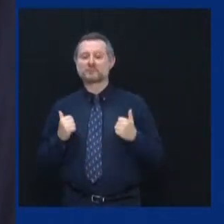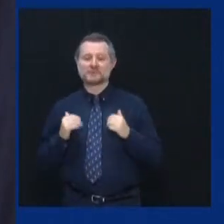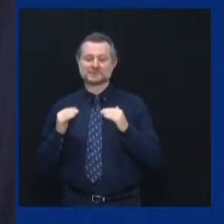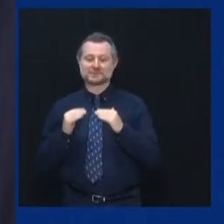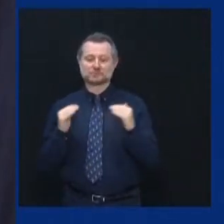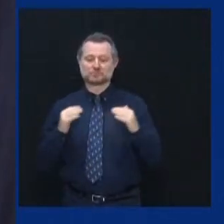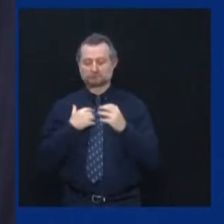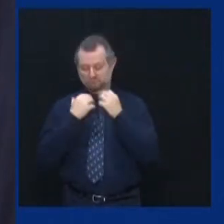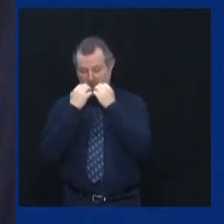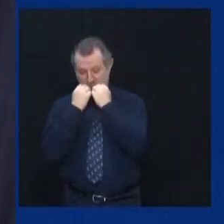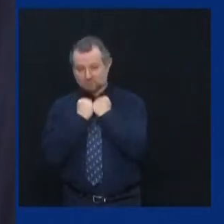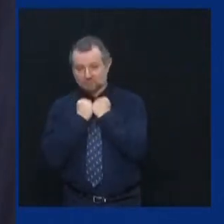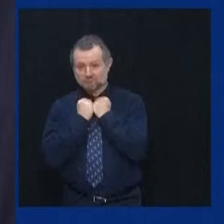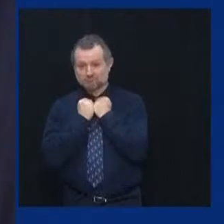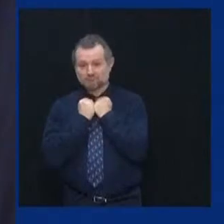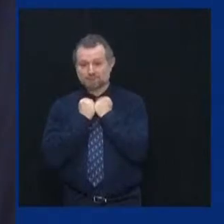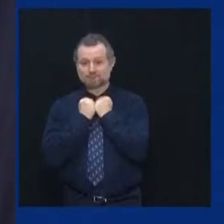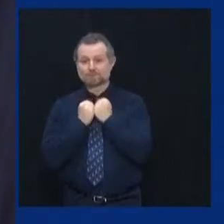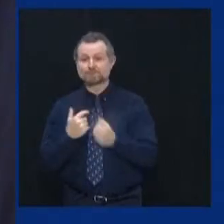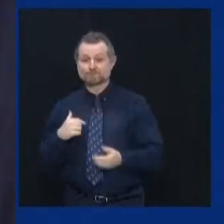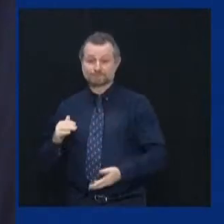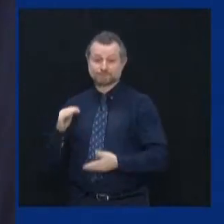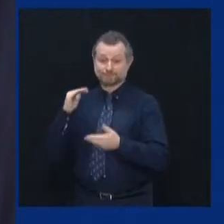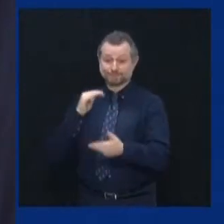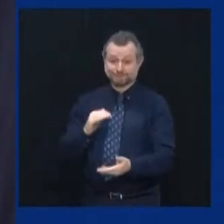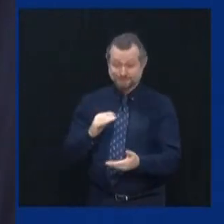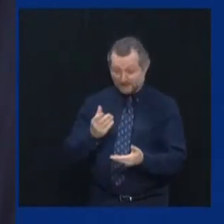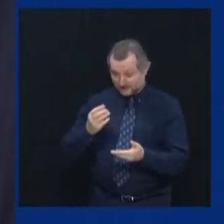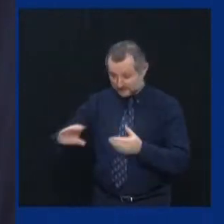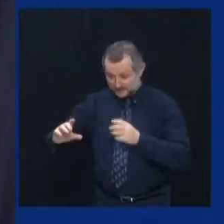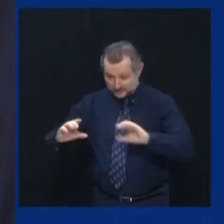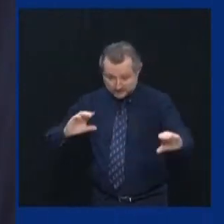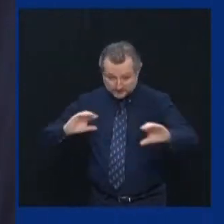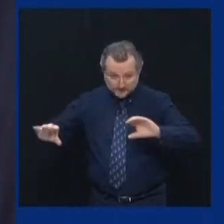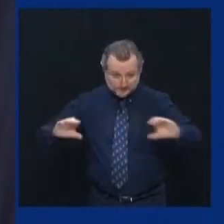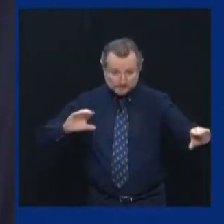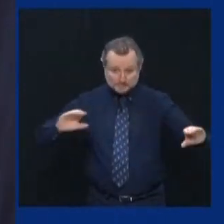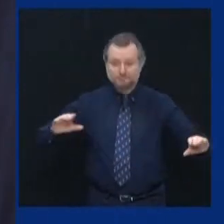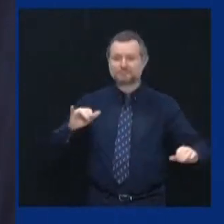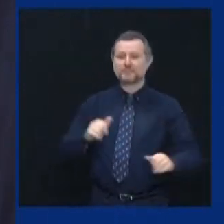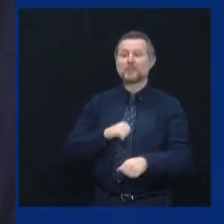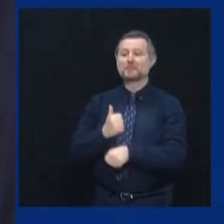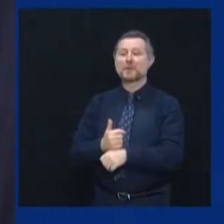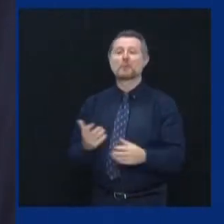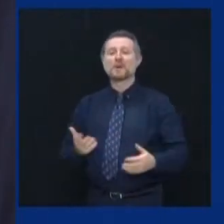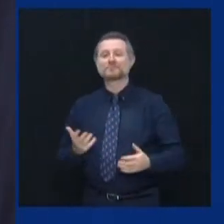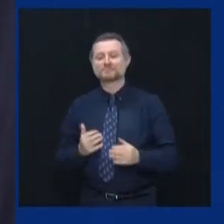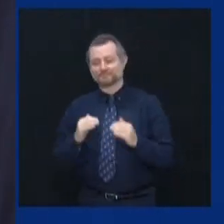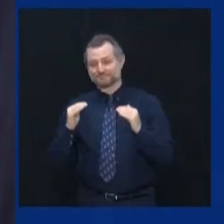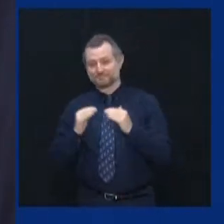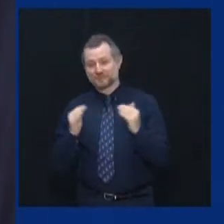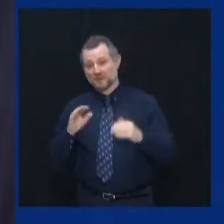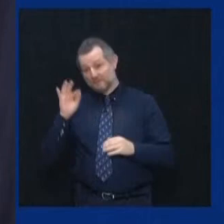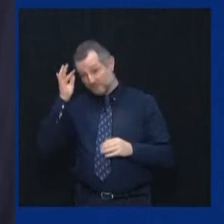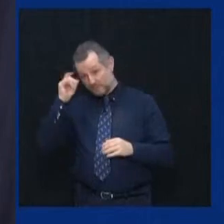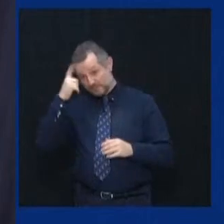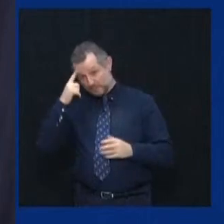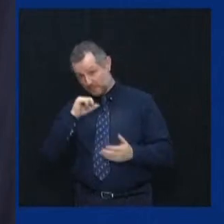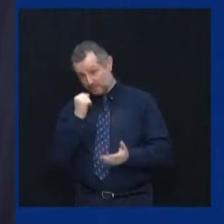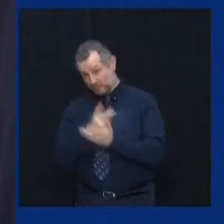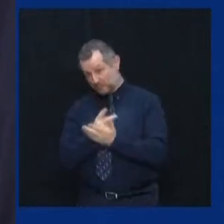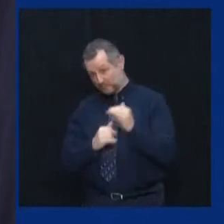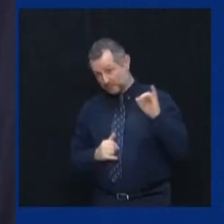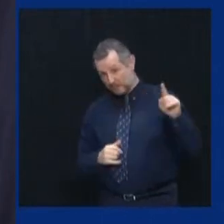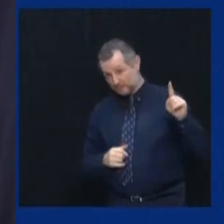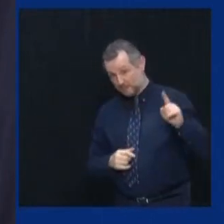this rationing system, this prioritization was accepted federally, nationally, by governors